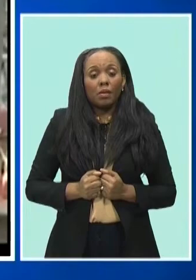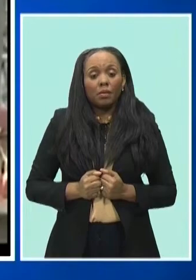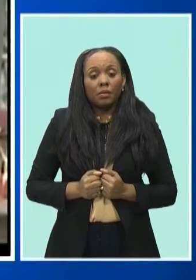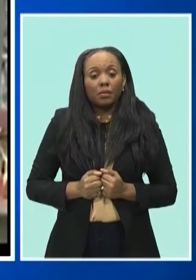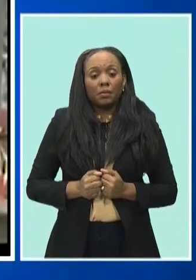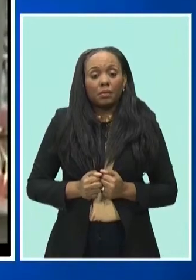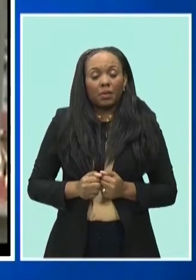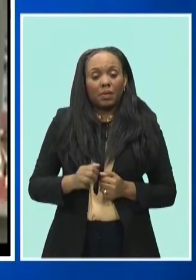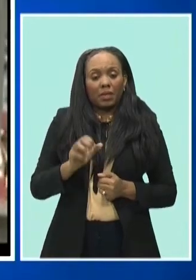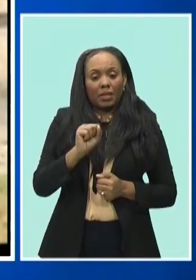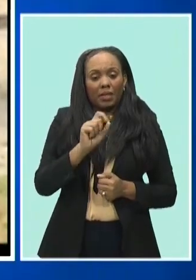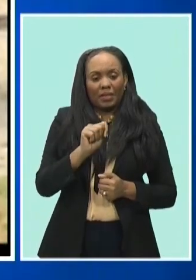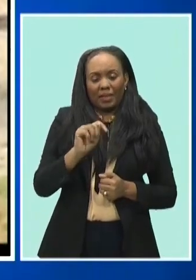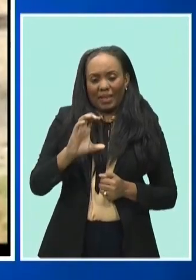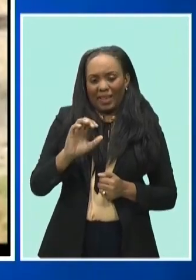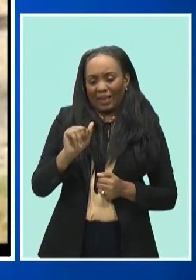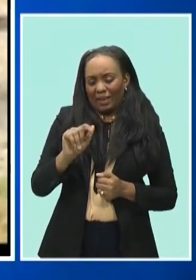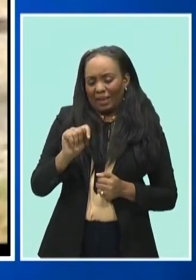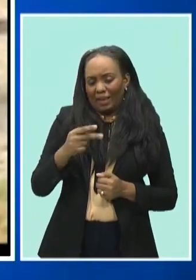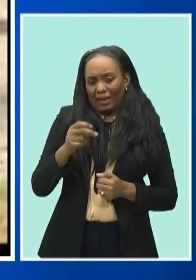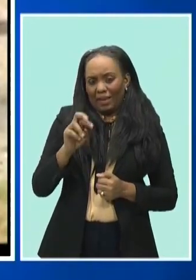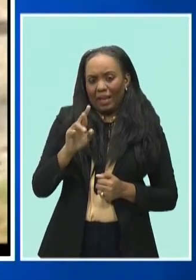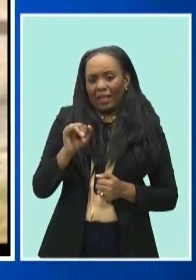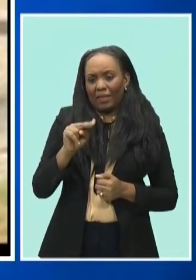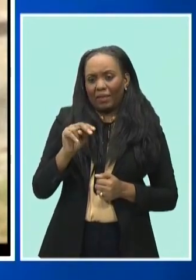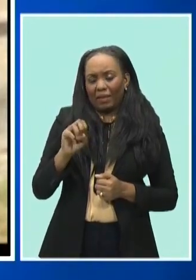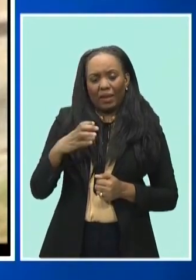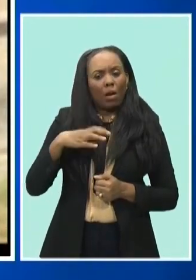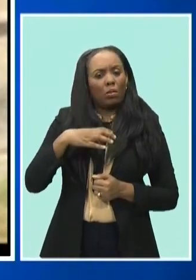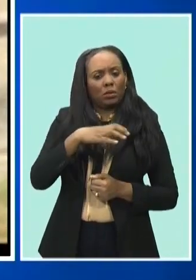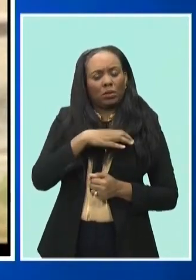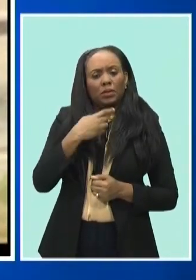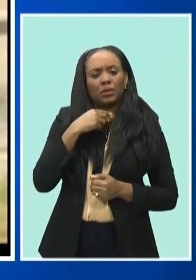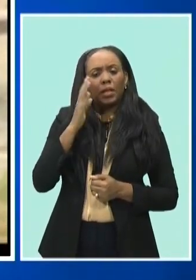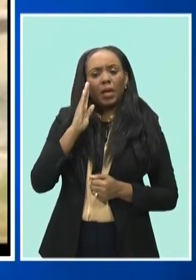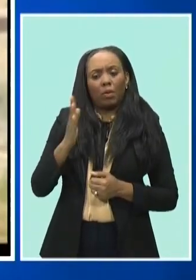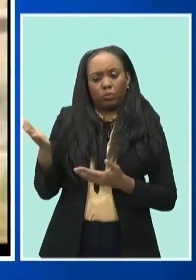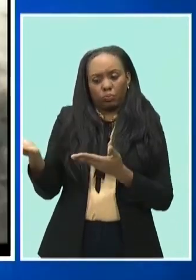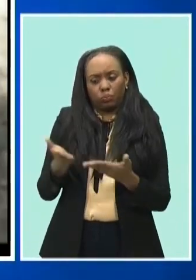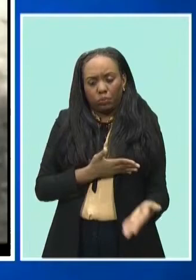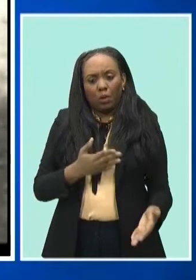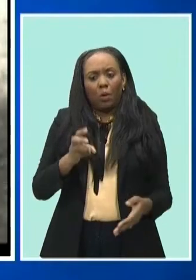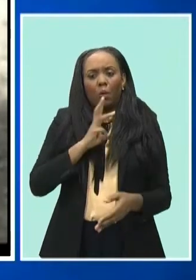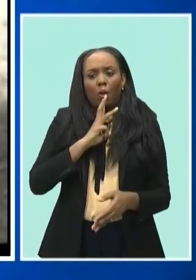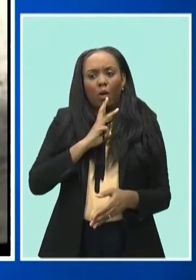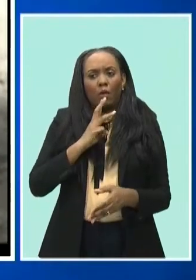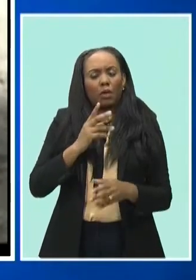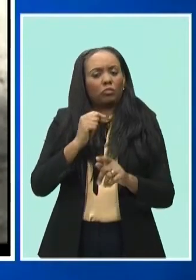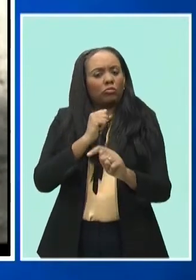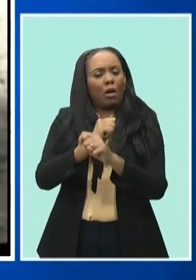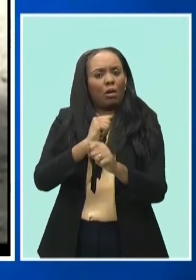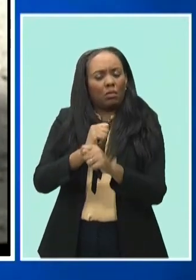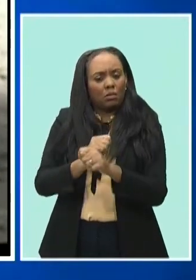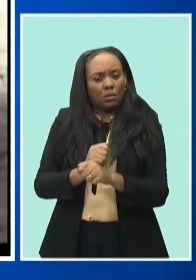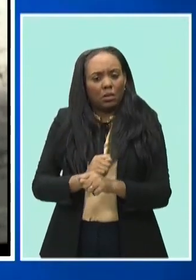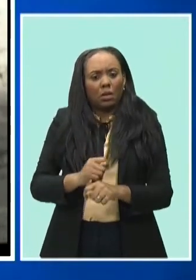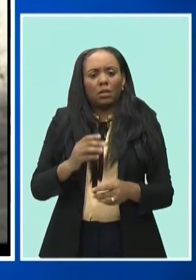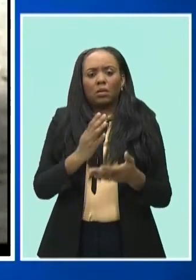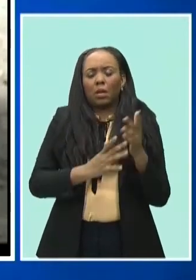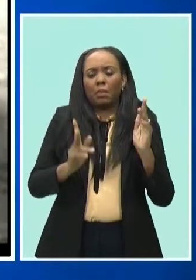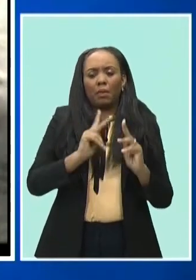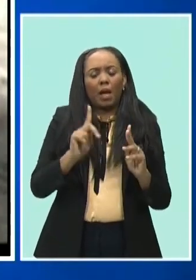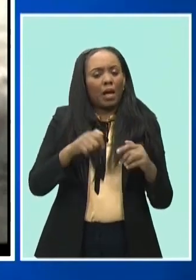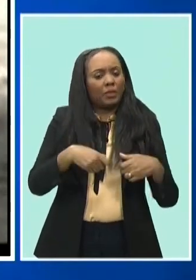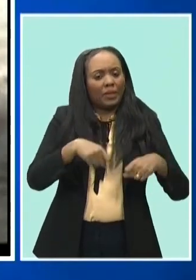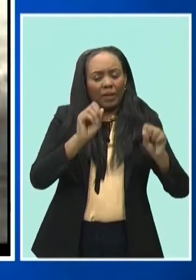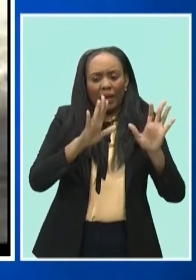Catherine Parish Council says it will truck water to them. Some residents will also be asked to make further sacrifices so that other residents can